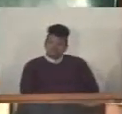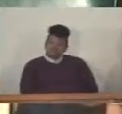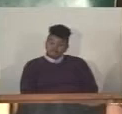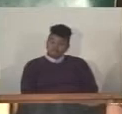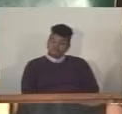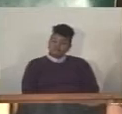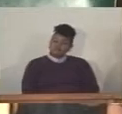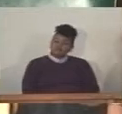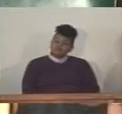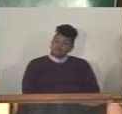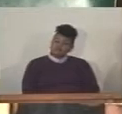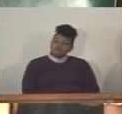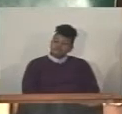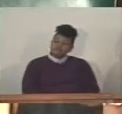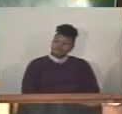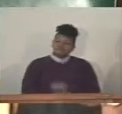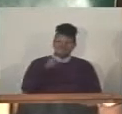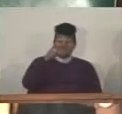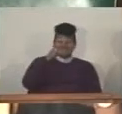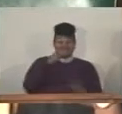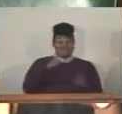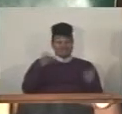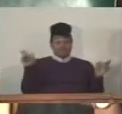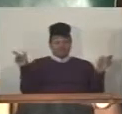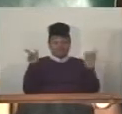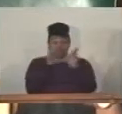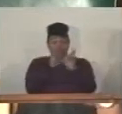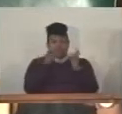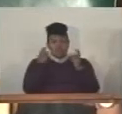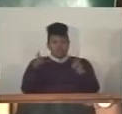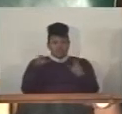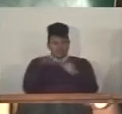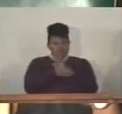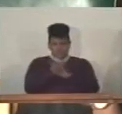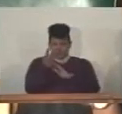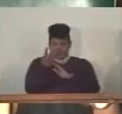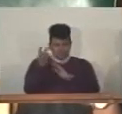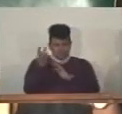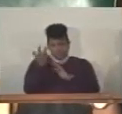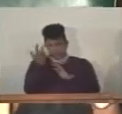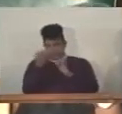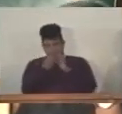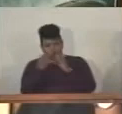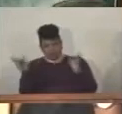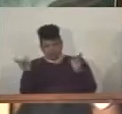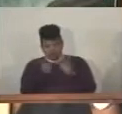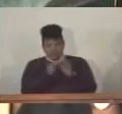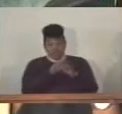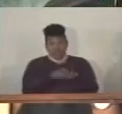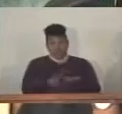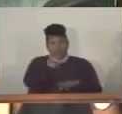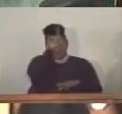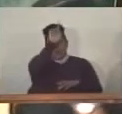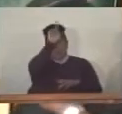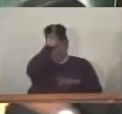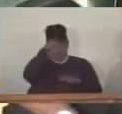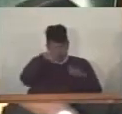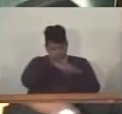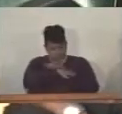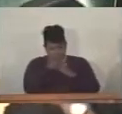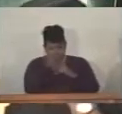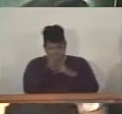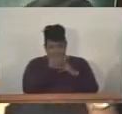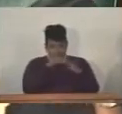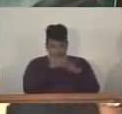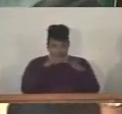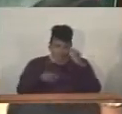other things, at the trial of lesser offenses together with the offenses of murder, other than capital murder, on a